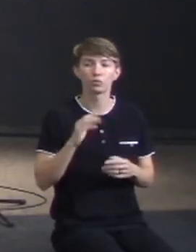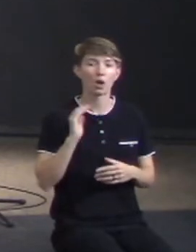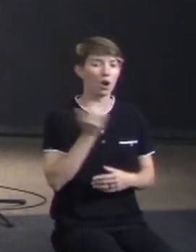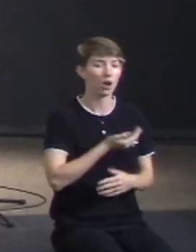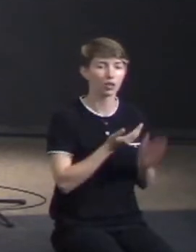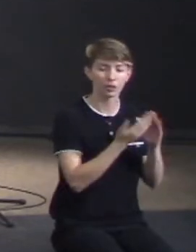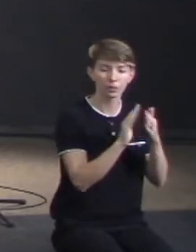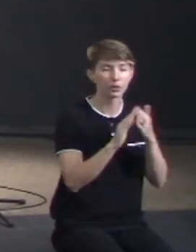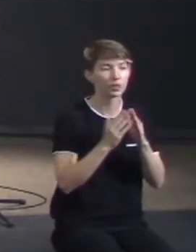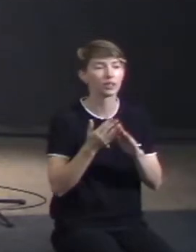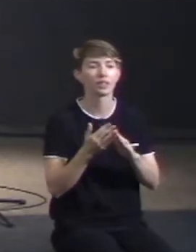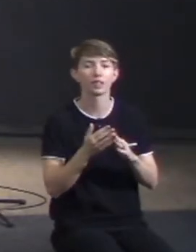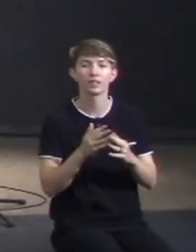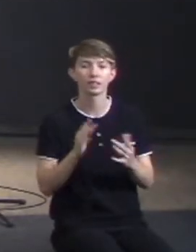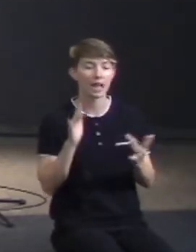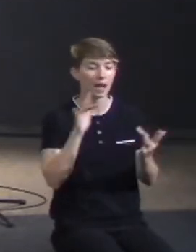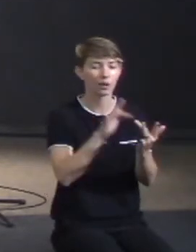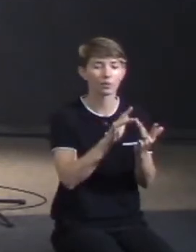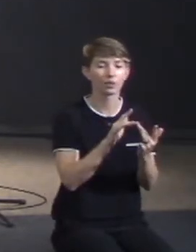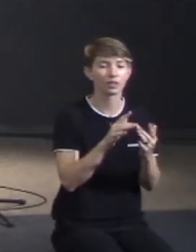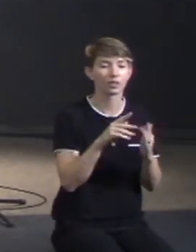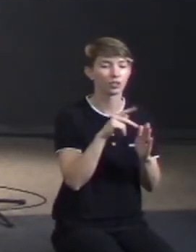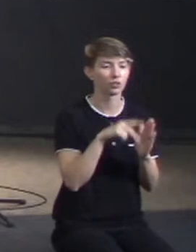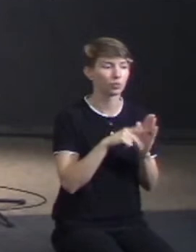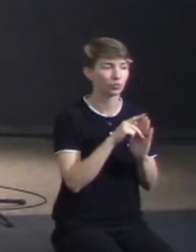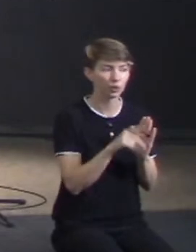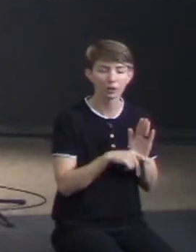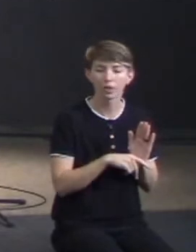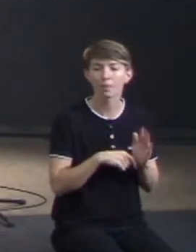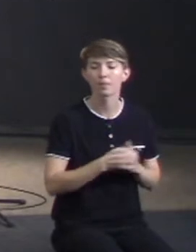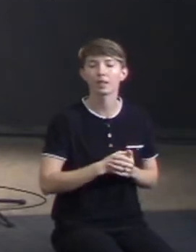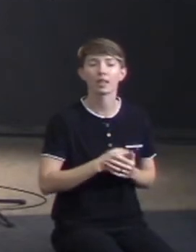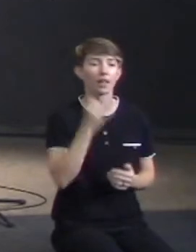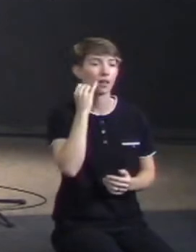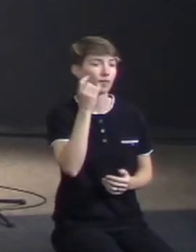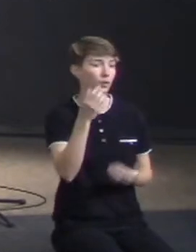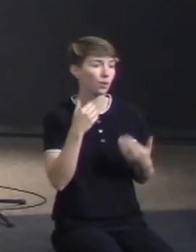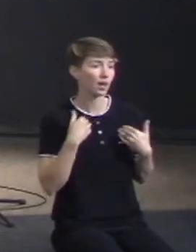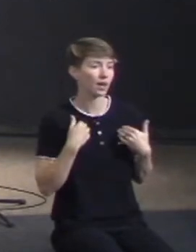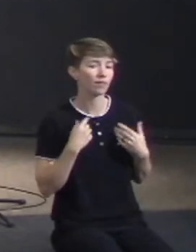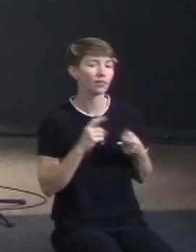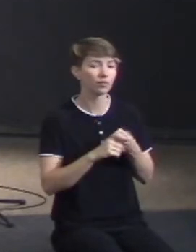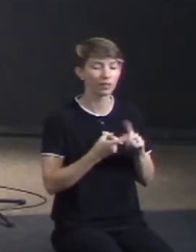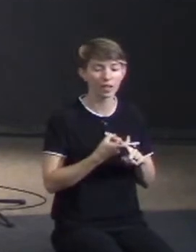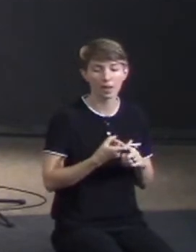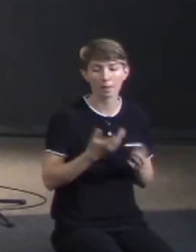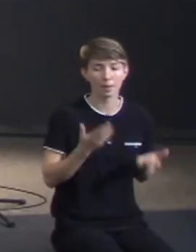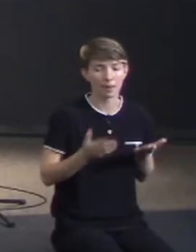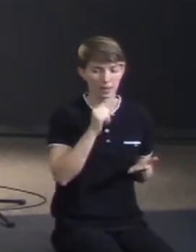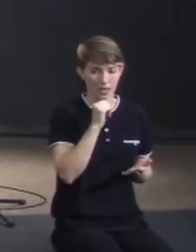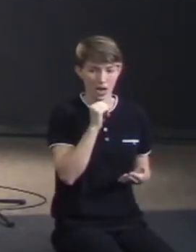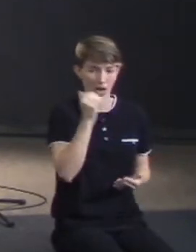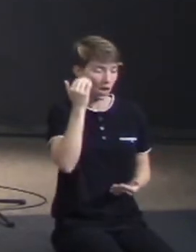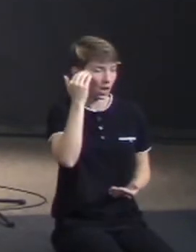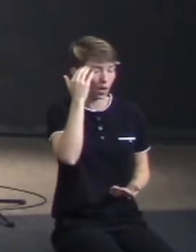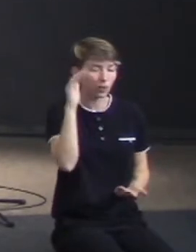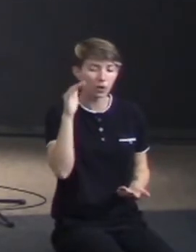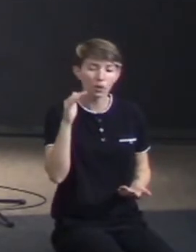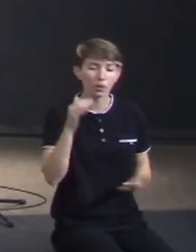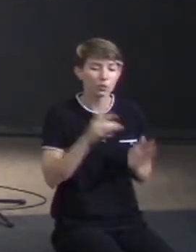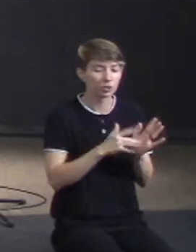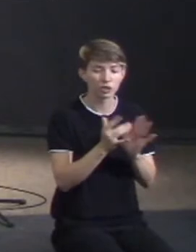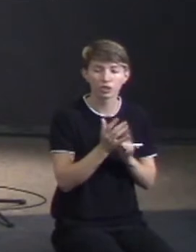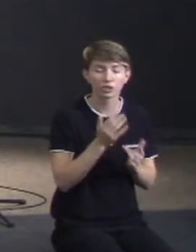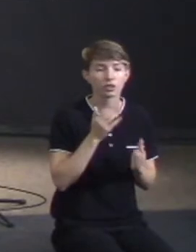So if you have a friend who may not know Jesus very well, invite them to come and audition and be a part of the show so they can be